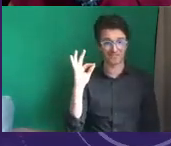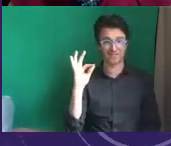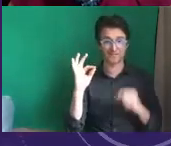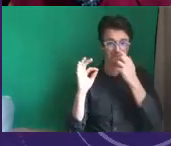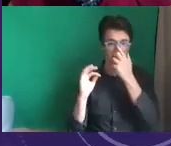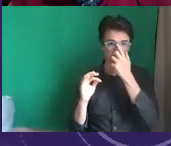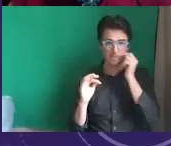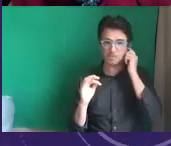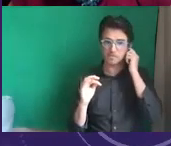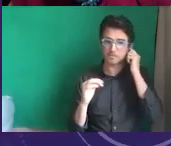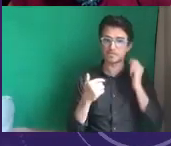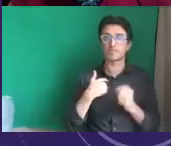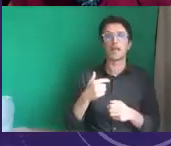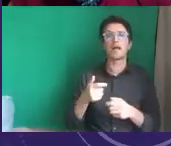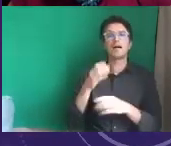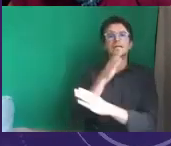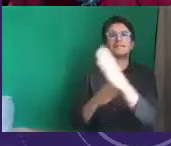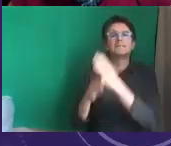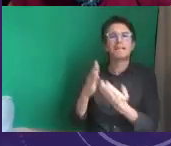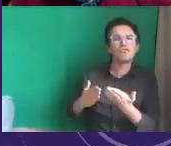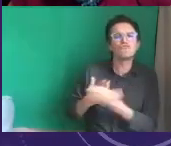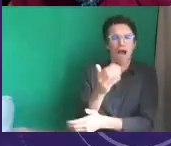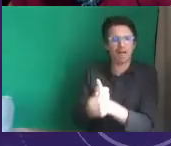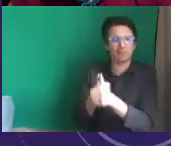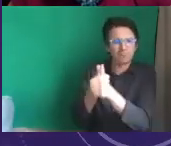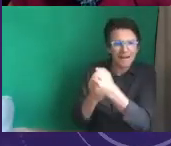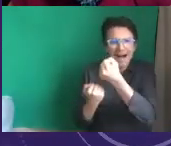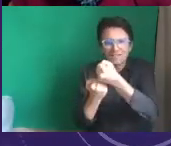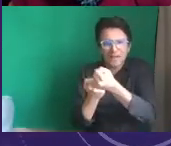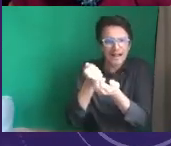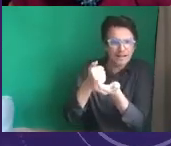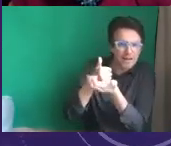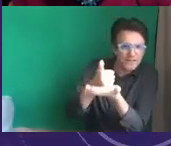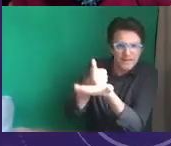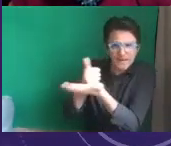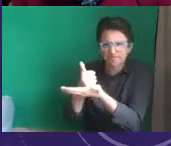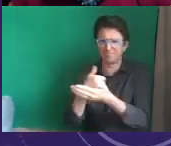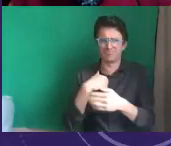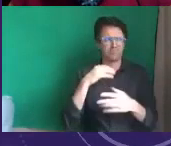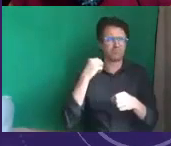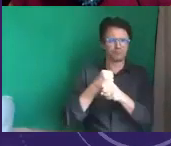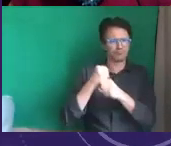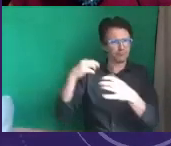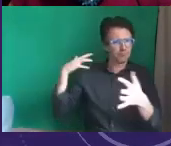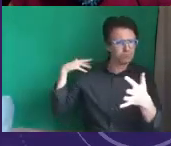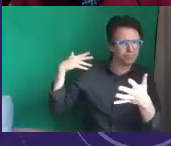have inclusion and access for people with disabilities as a person who is deafblind